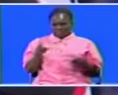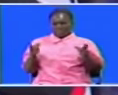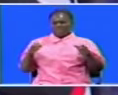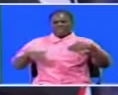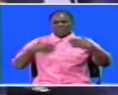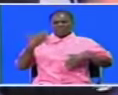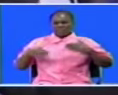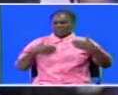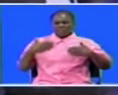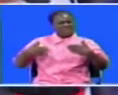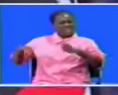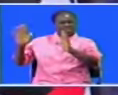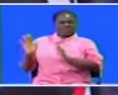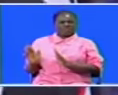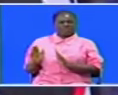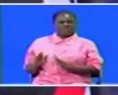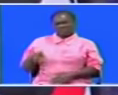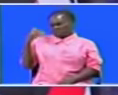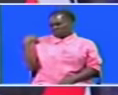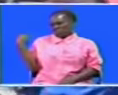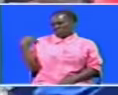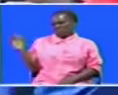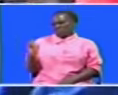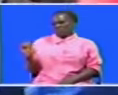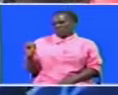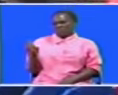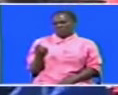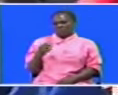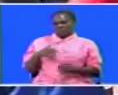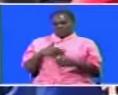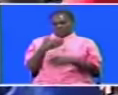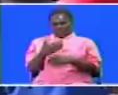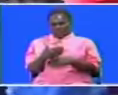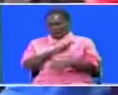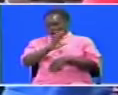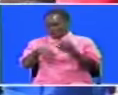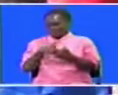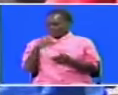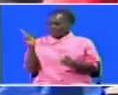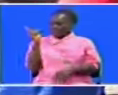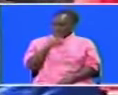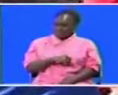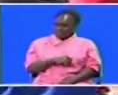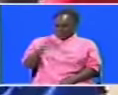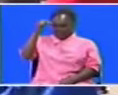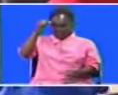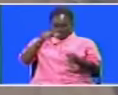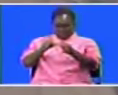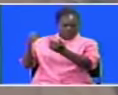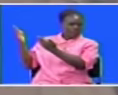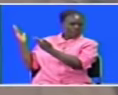wanataka kusema. They would be bothered about small things, my friend. After all, when all is said and done, remember